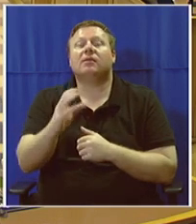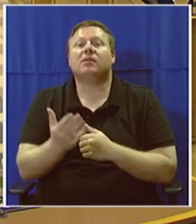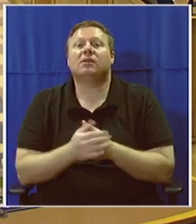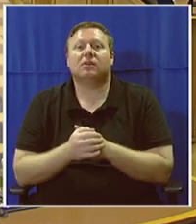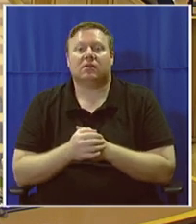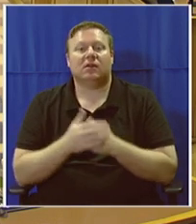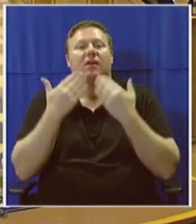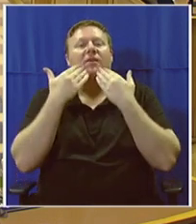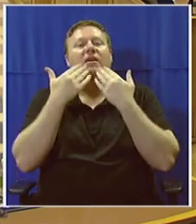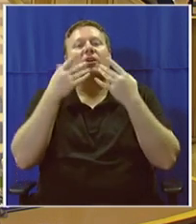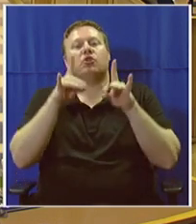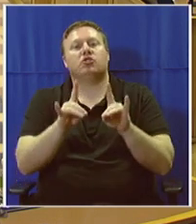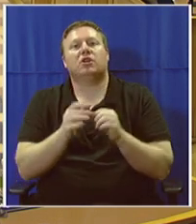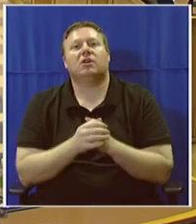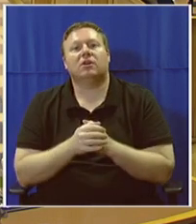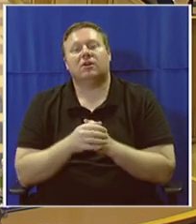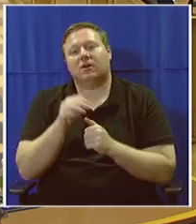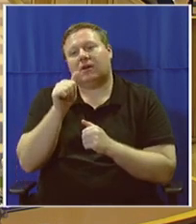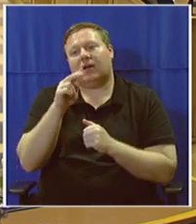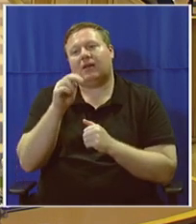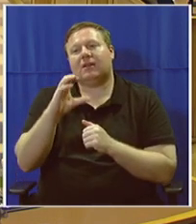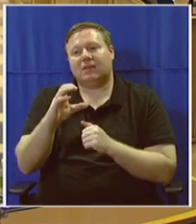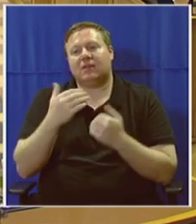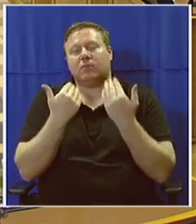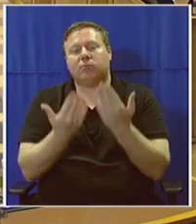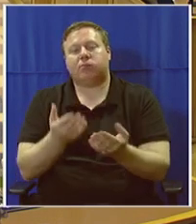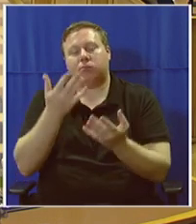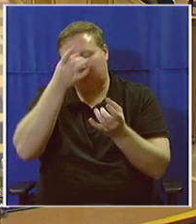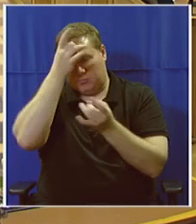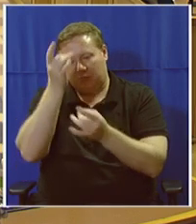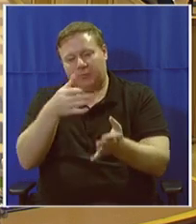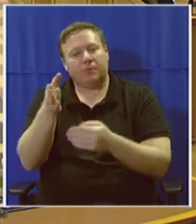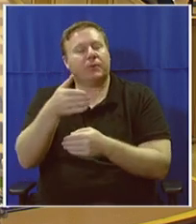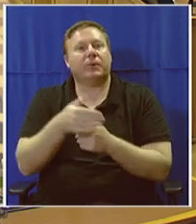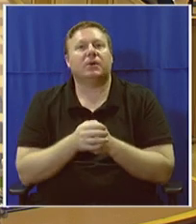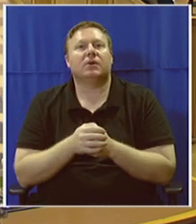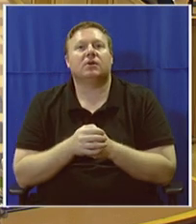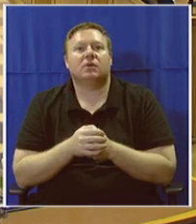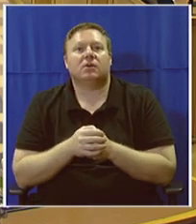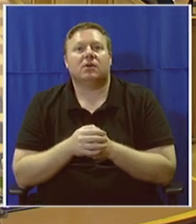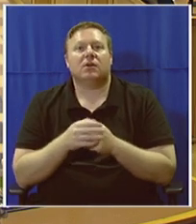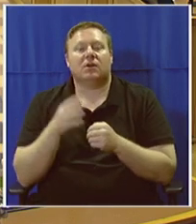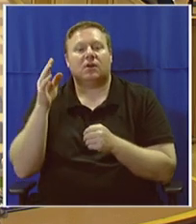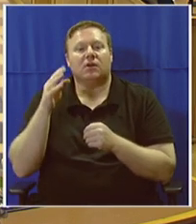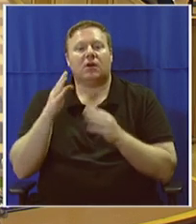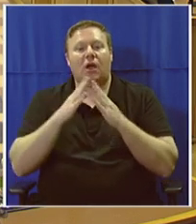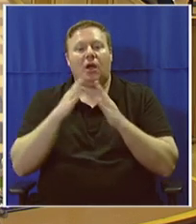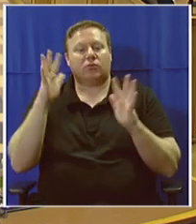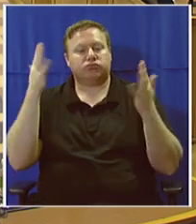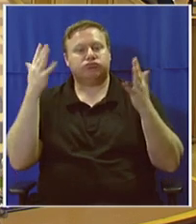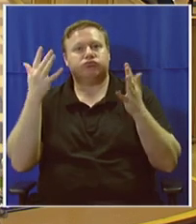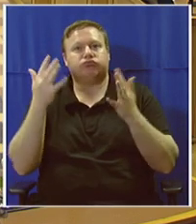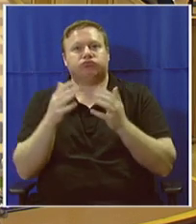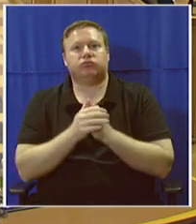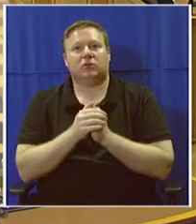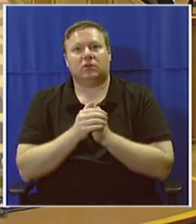Thanks, House Chair. The African National Congress moves without notice that the House applauds the bravery of Mr. Radius